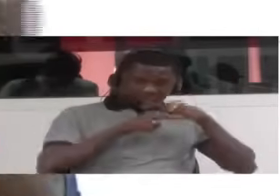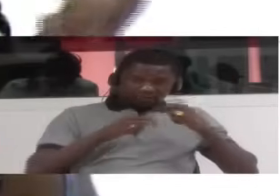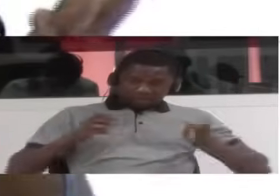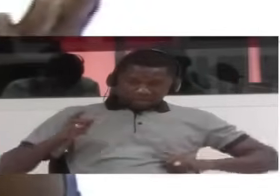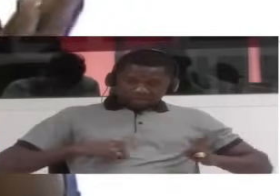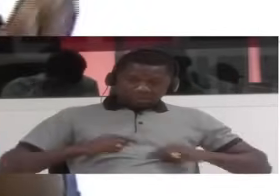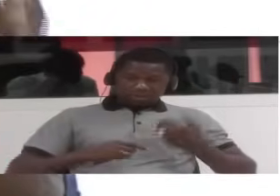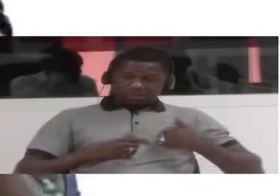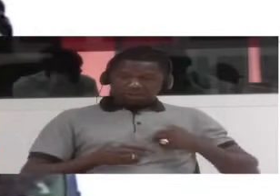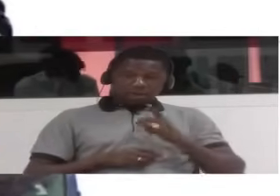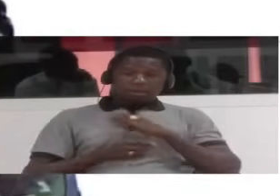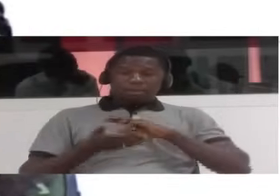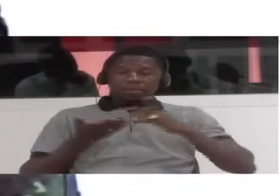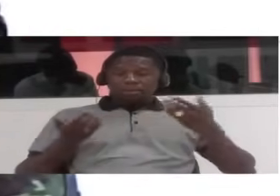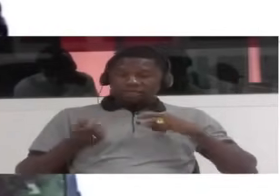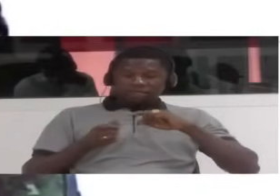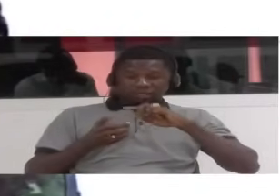many abnormalities, and